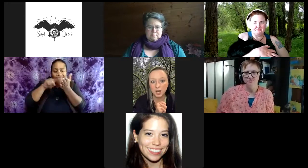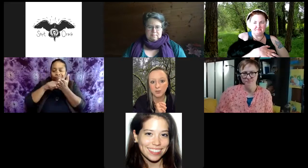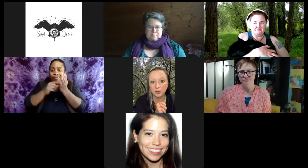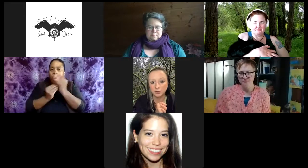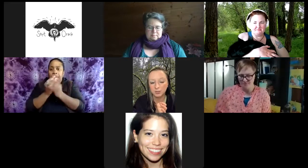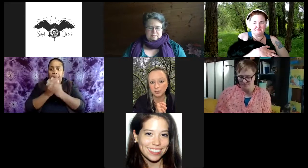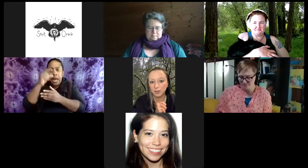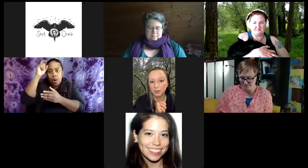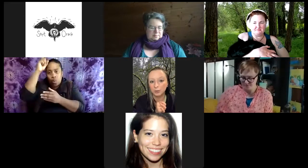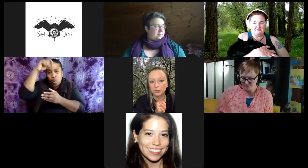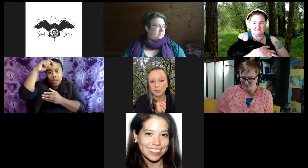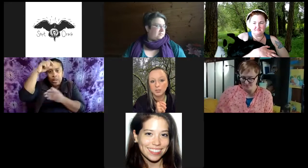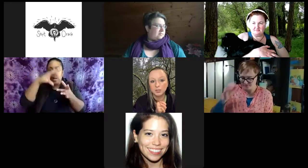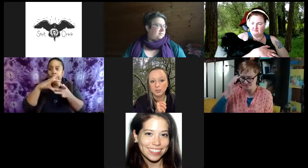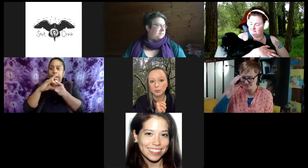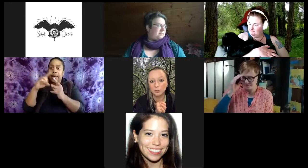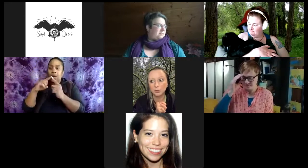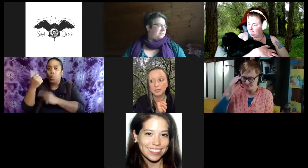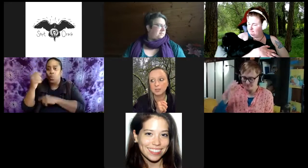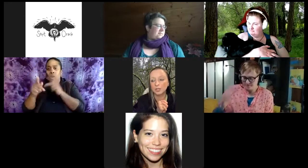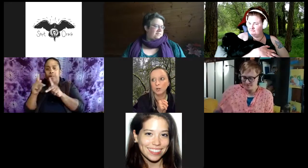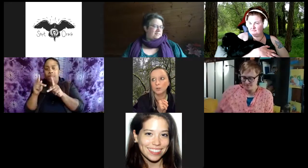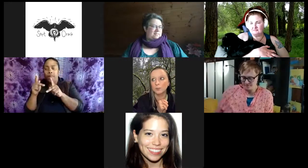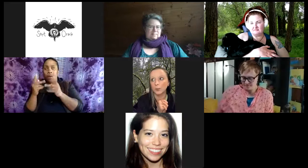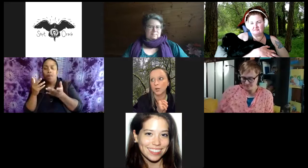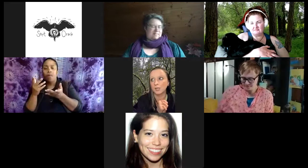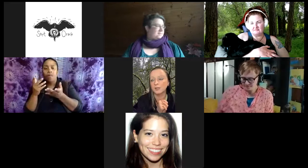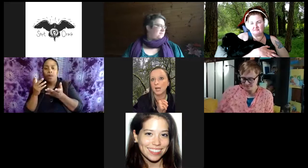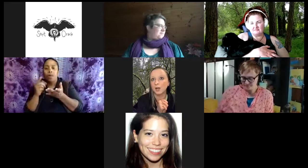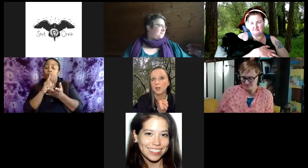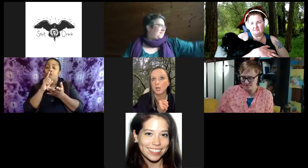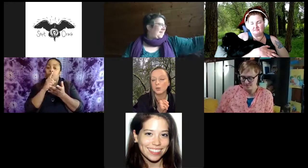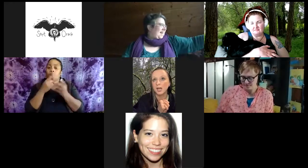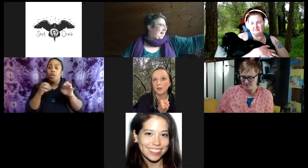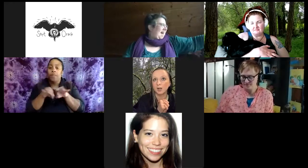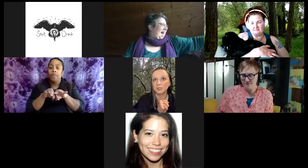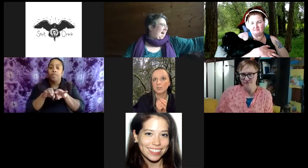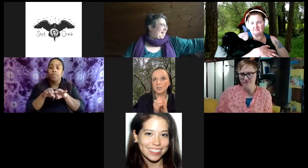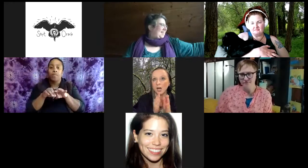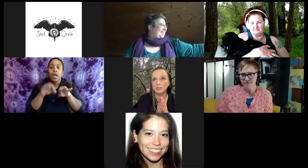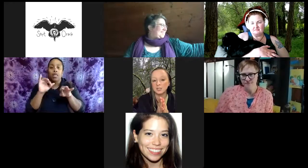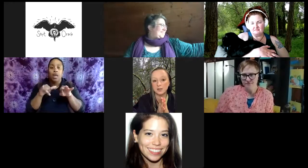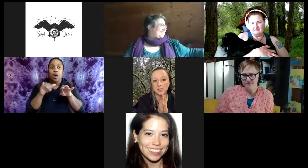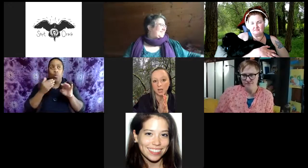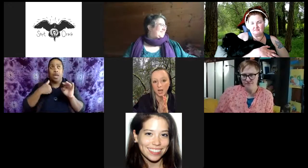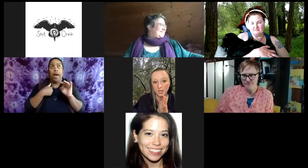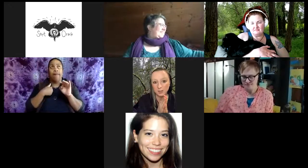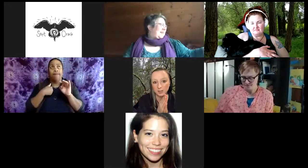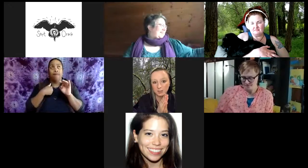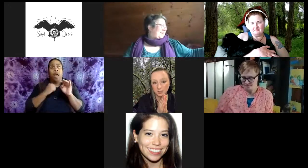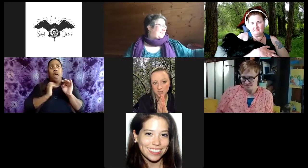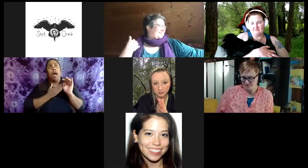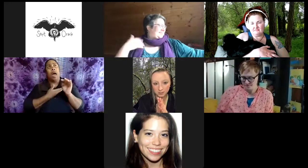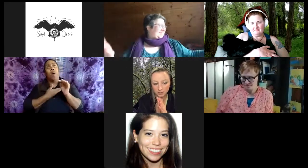Connect to others. You know, it's so important that we have our solitary time